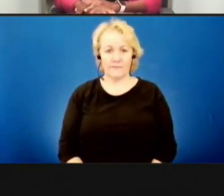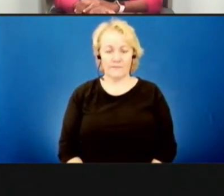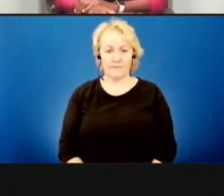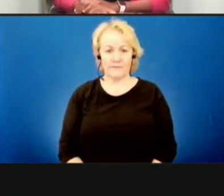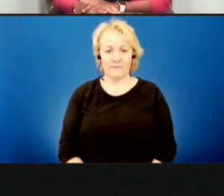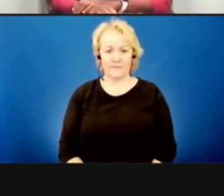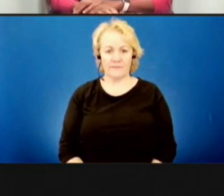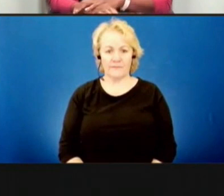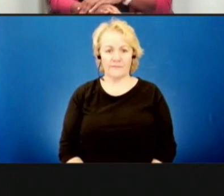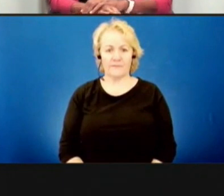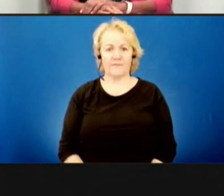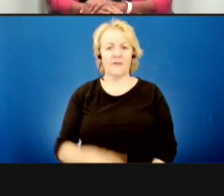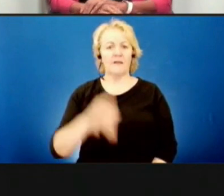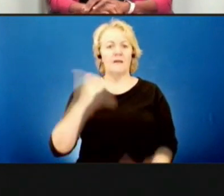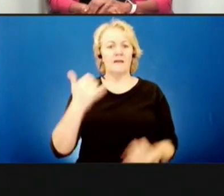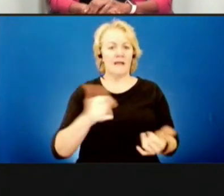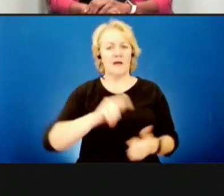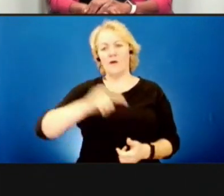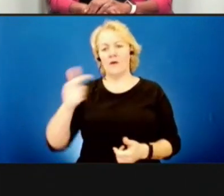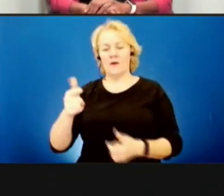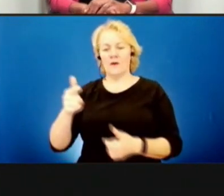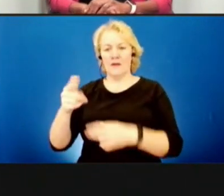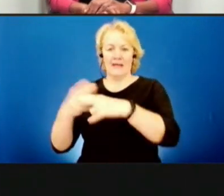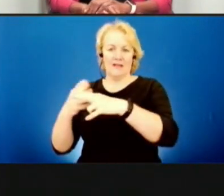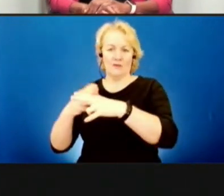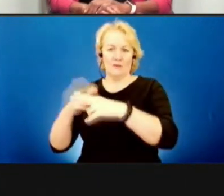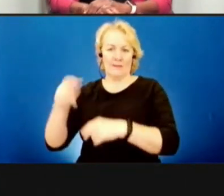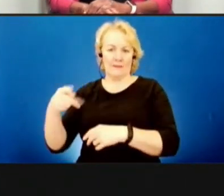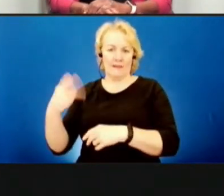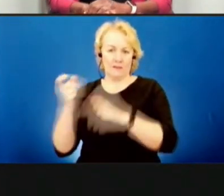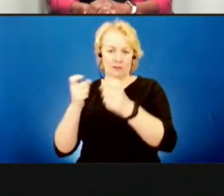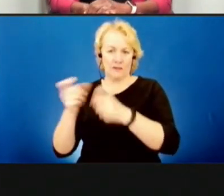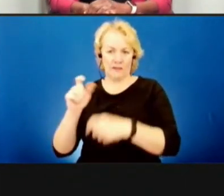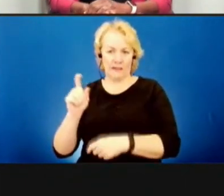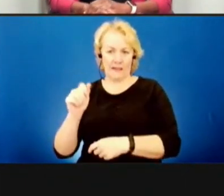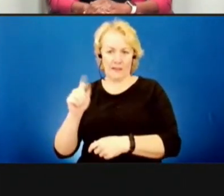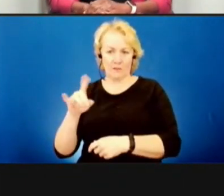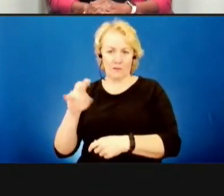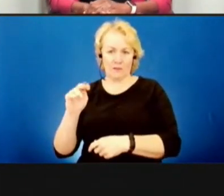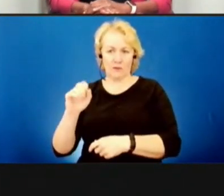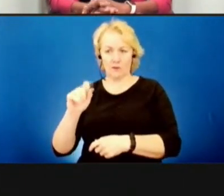And at this time, we'll turn it over to Interim APH Director Adrienne Stirrup.